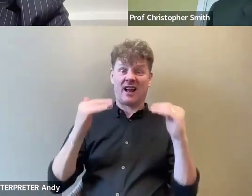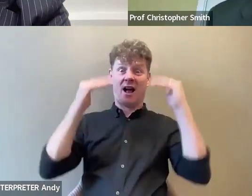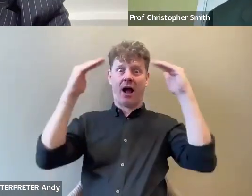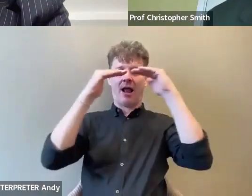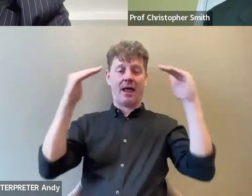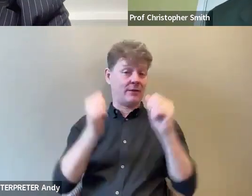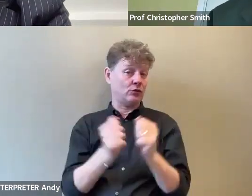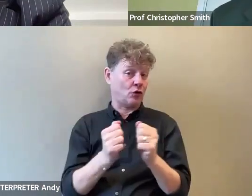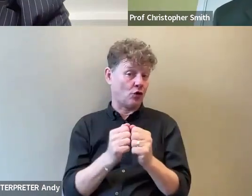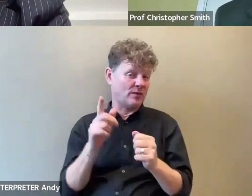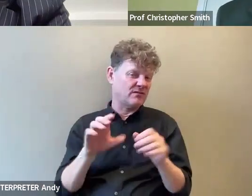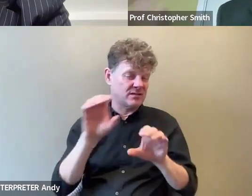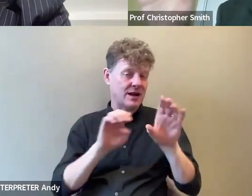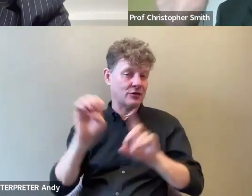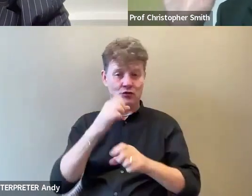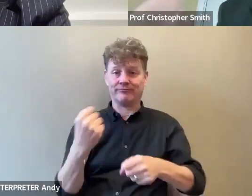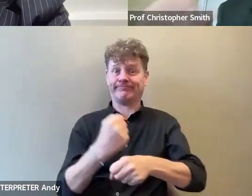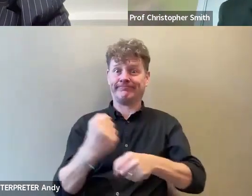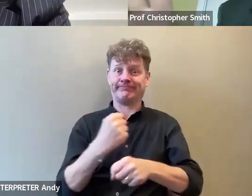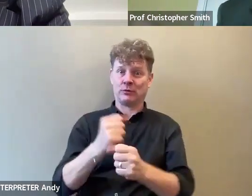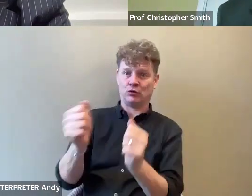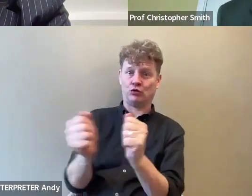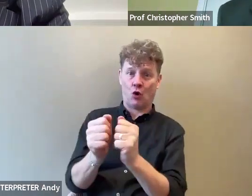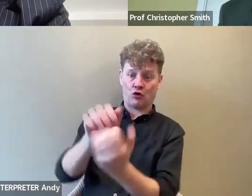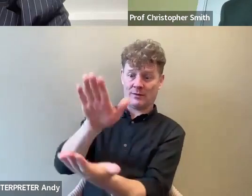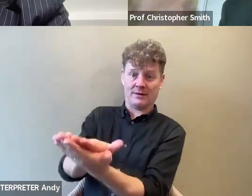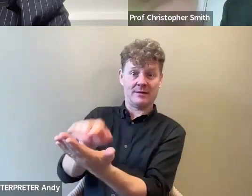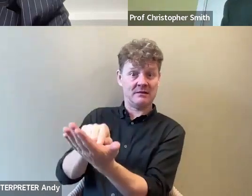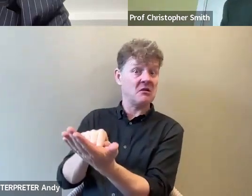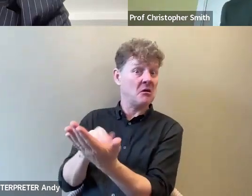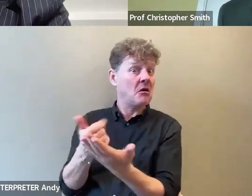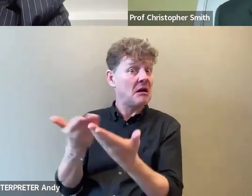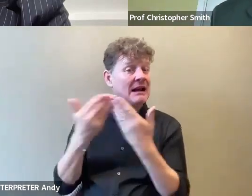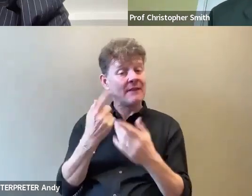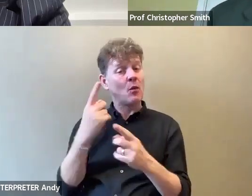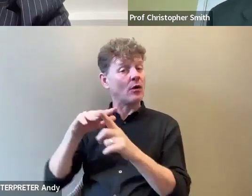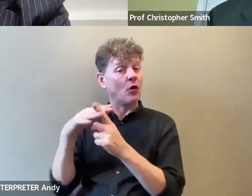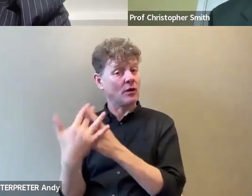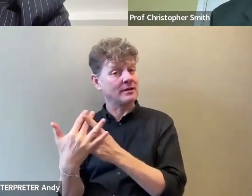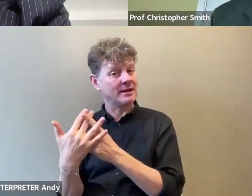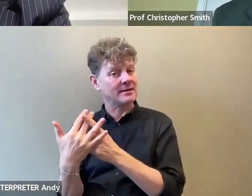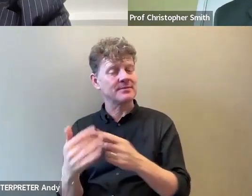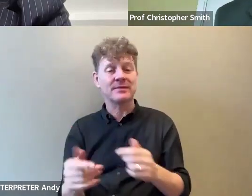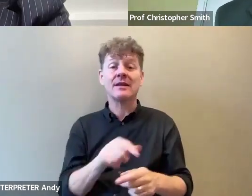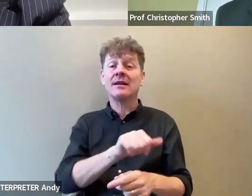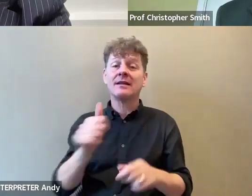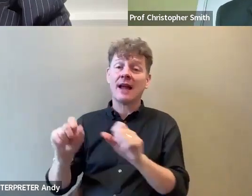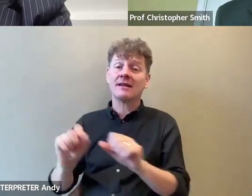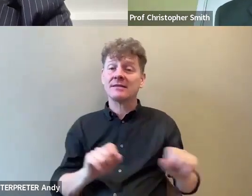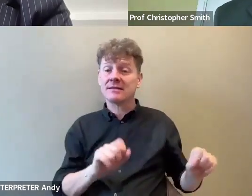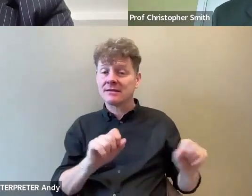by bodies such as Science Europe, where I've been today, give one context. If we then move to the next slide, please,